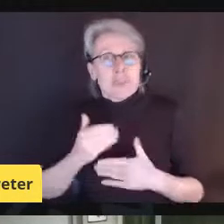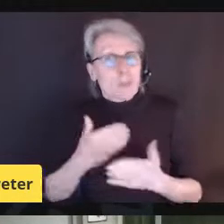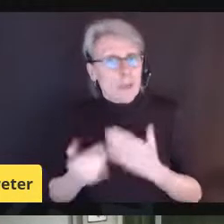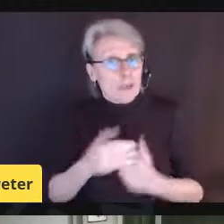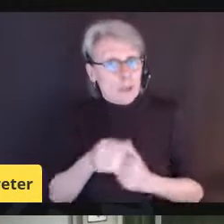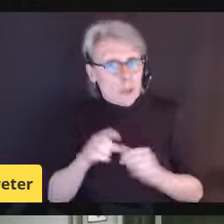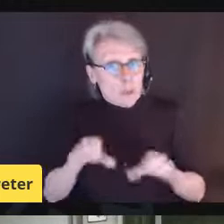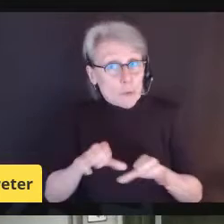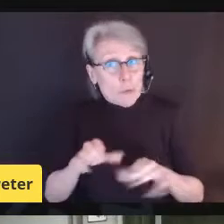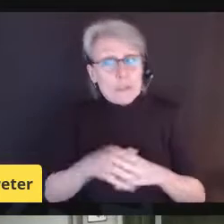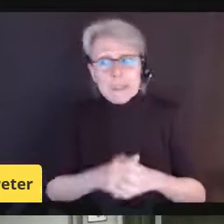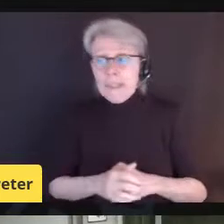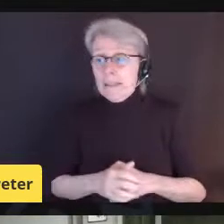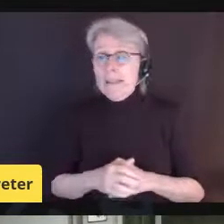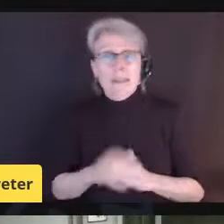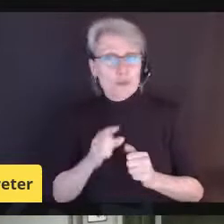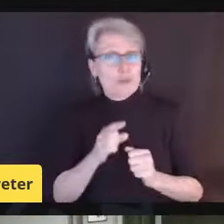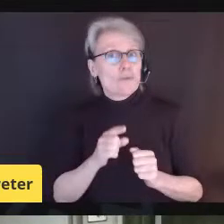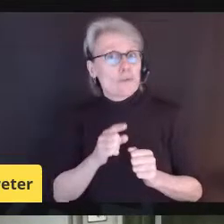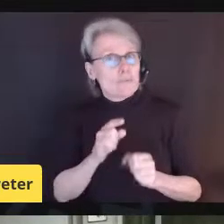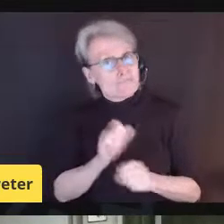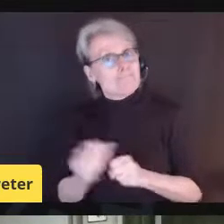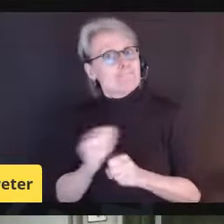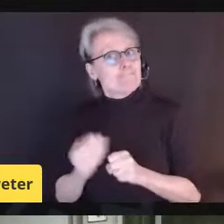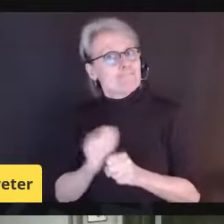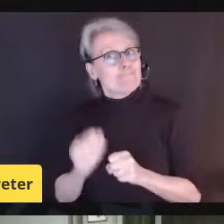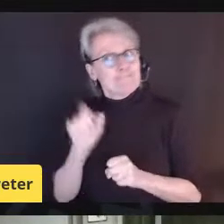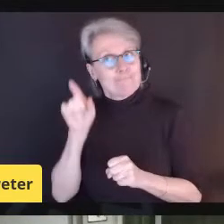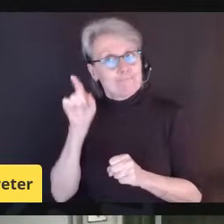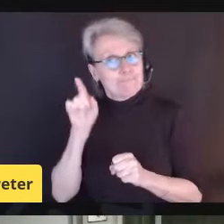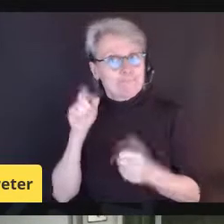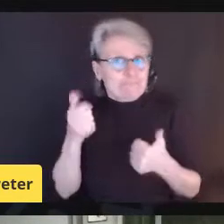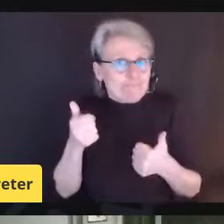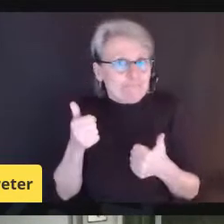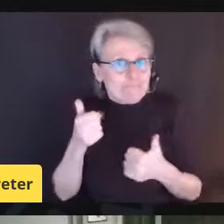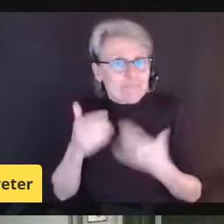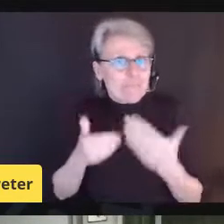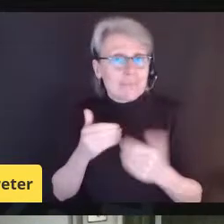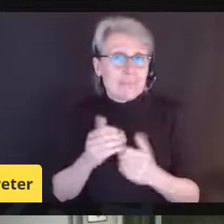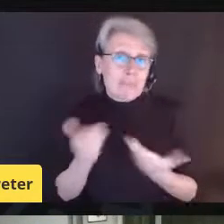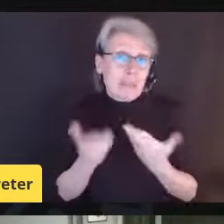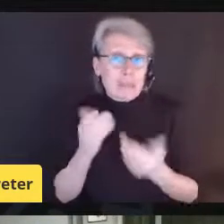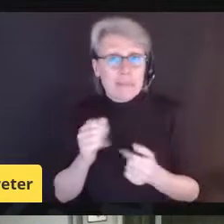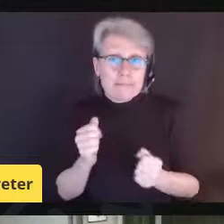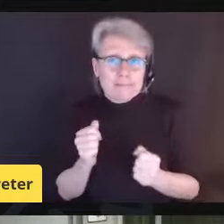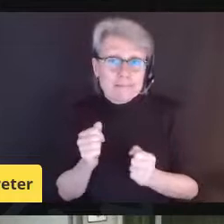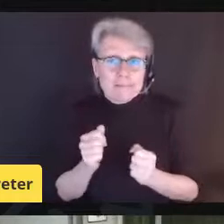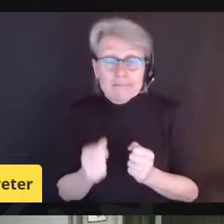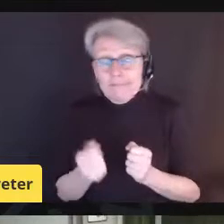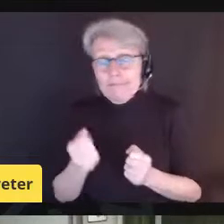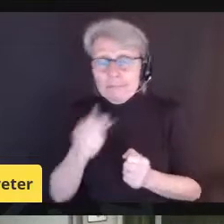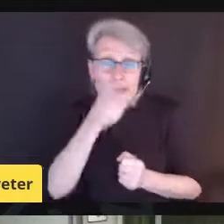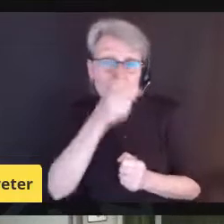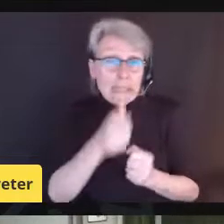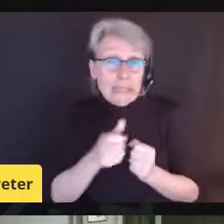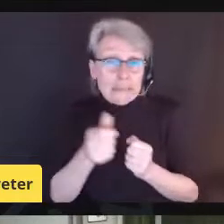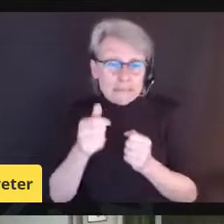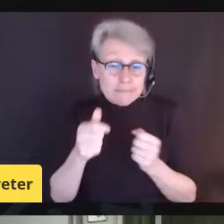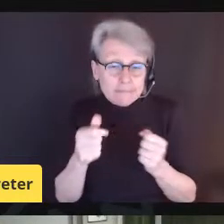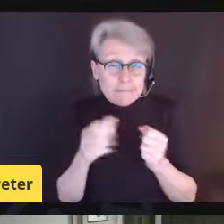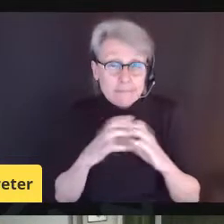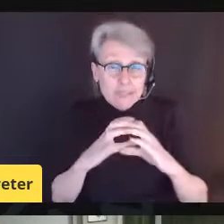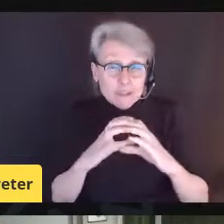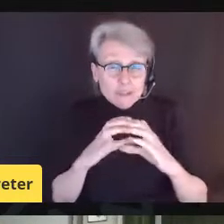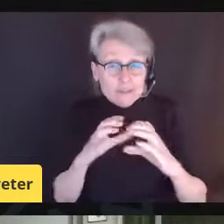that you're putting your heart into it, even if it's something like cleaning insect cages.